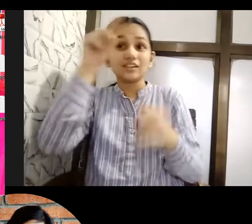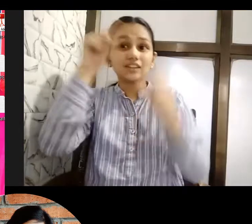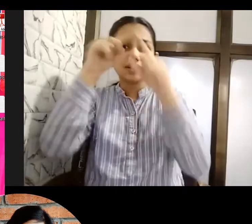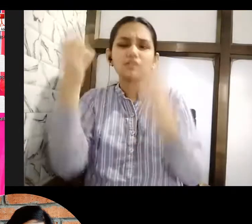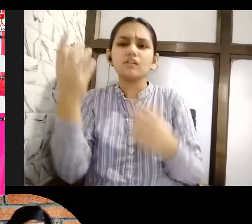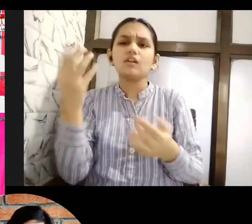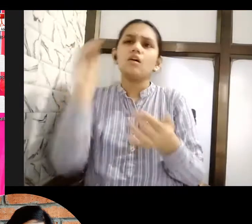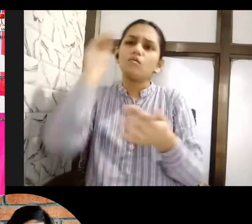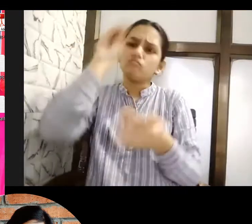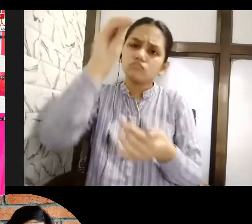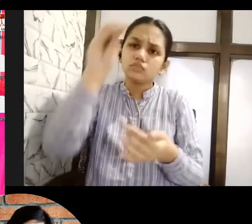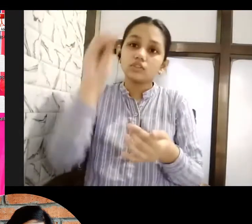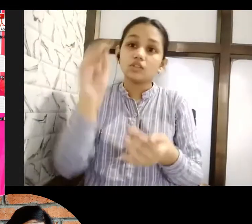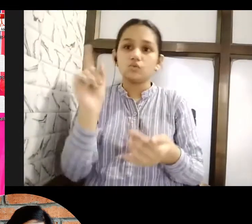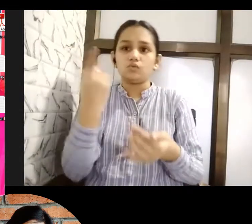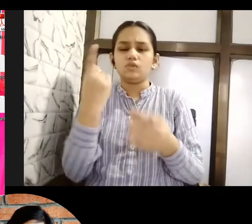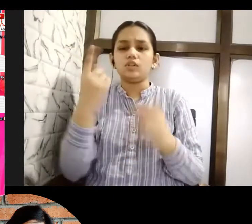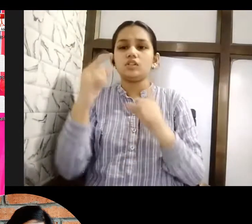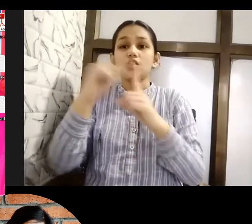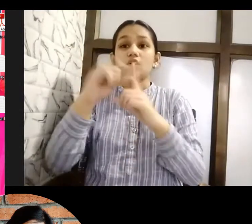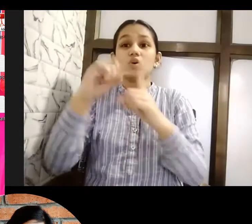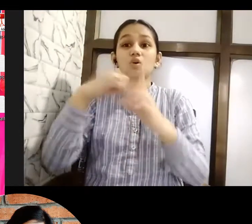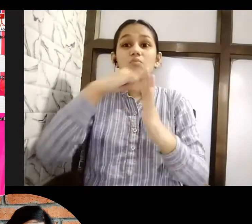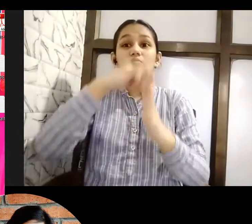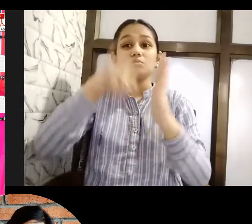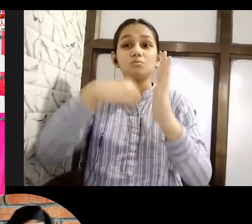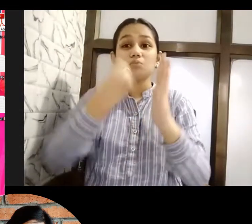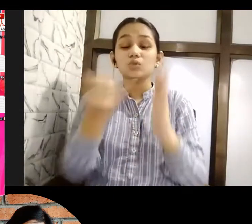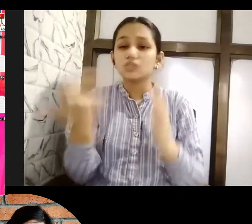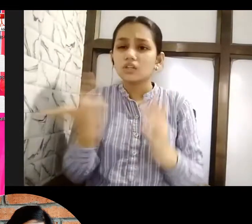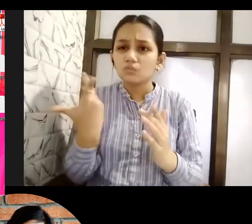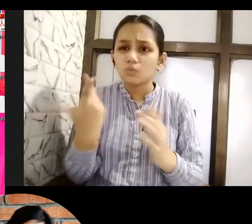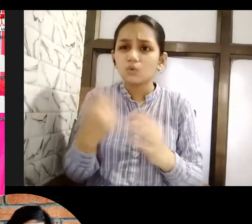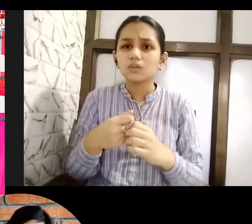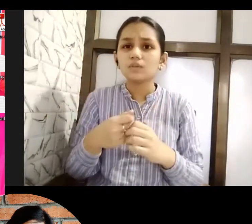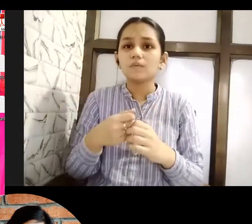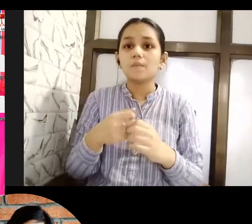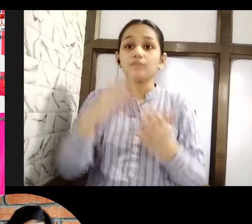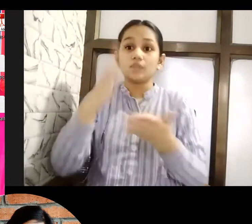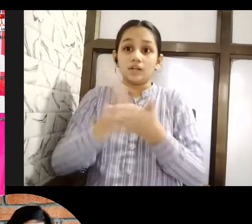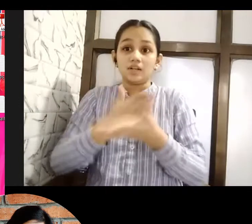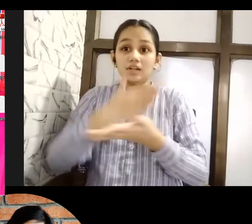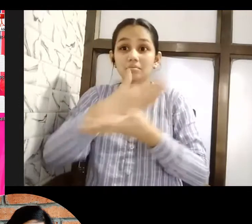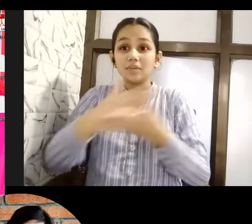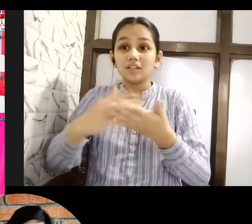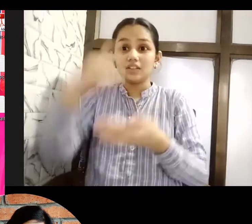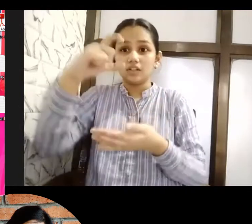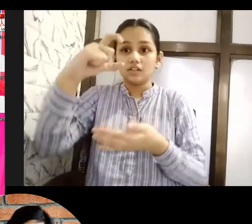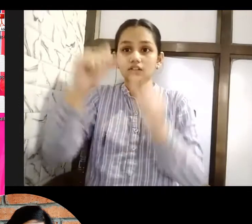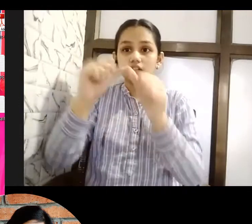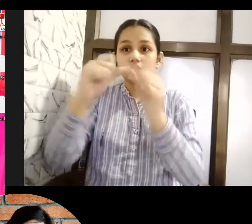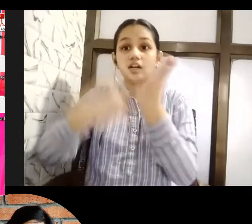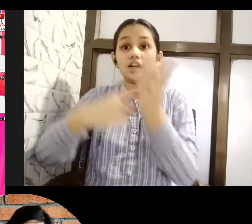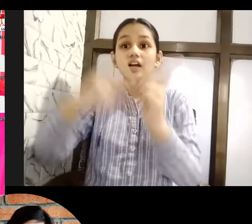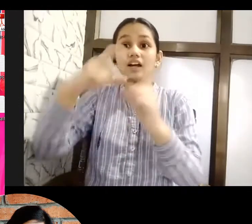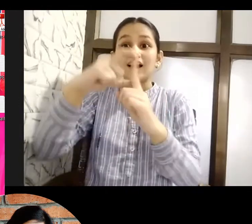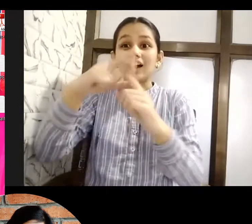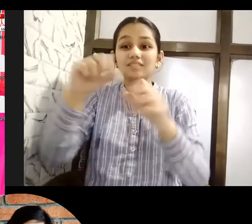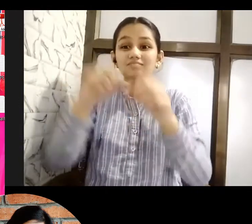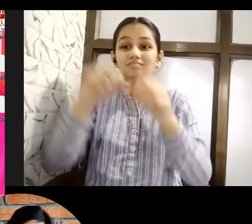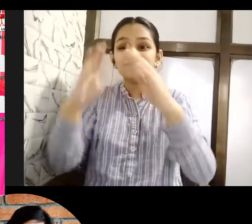example, my first project is going to be about birthday cards. How do I create